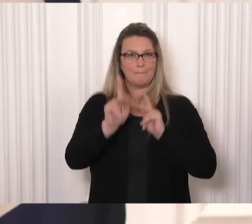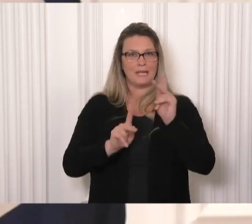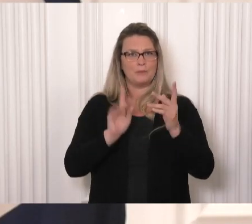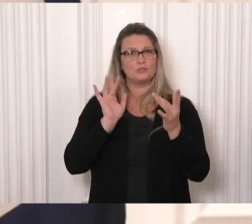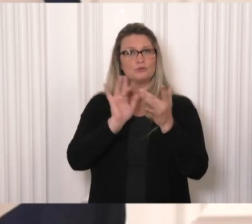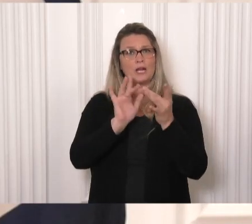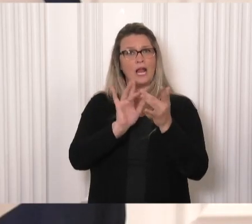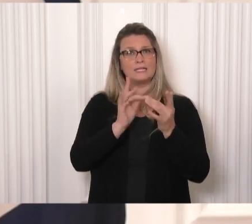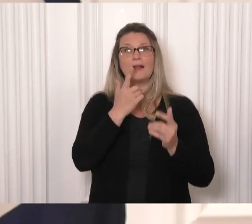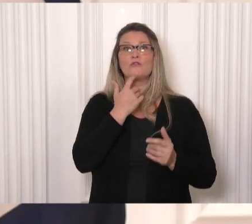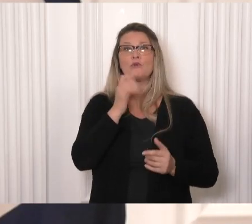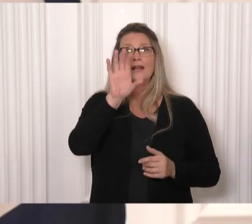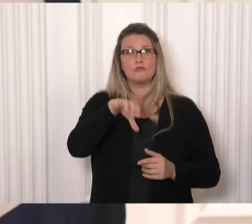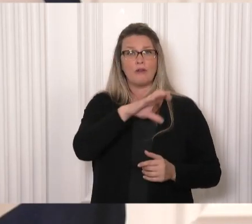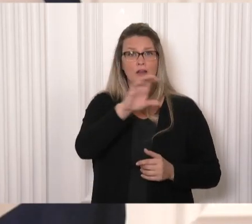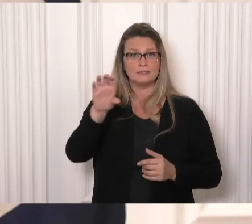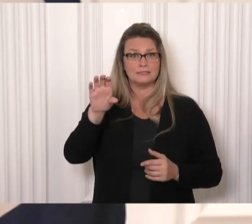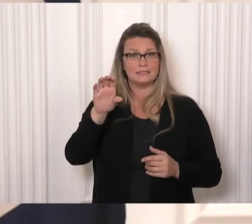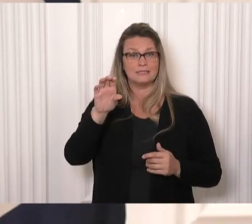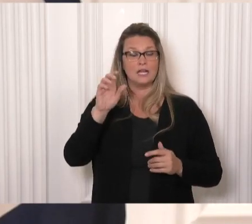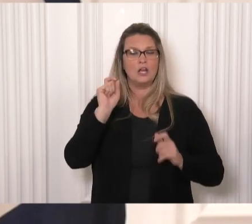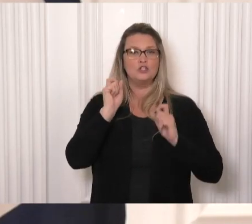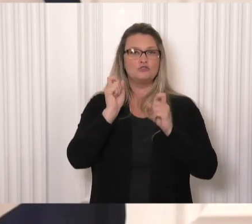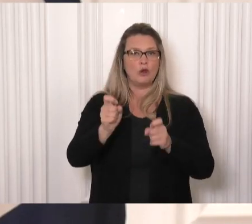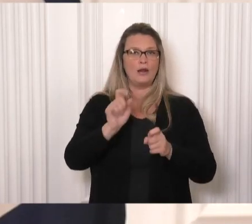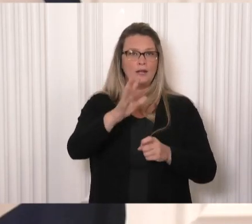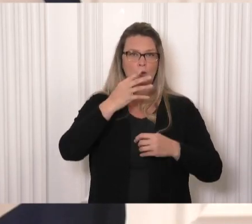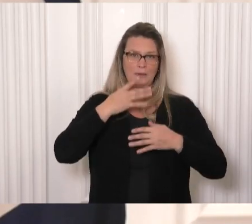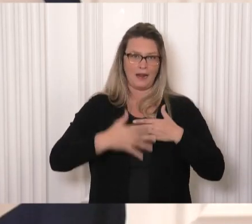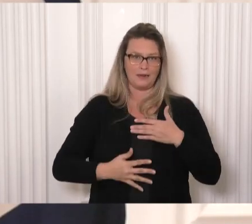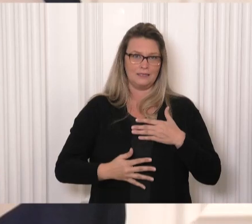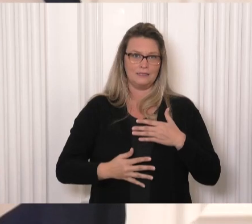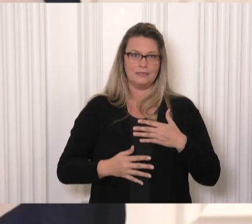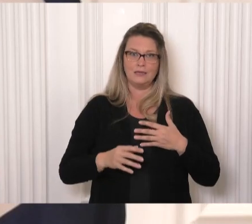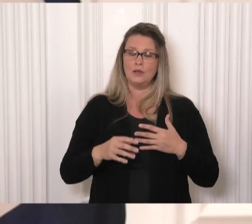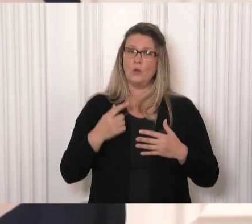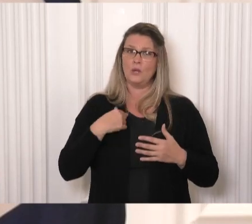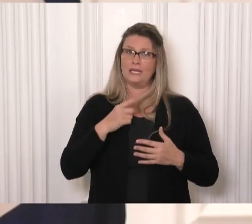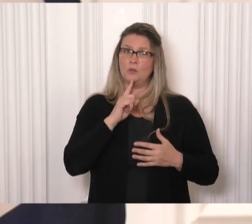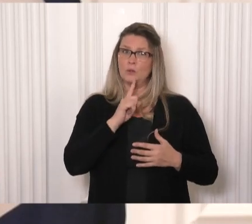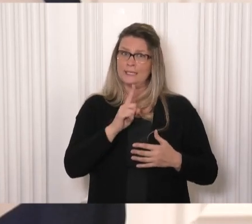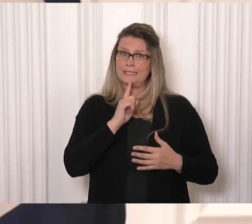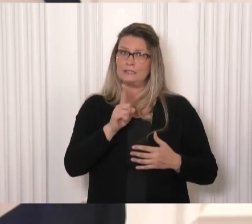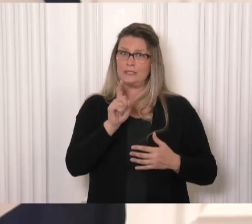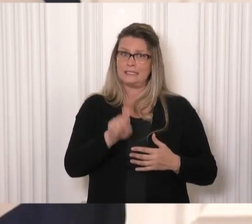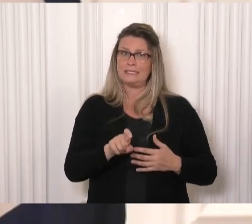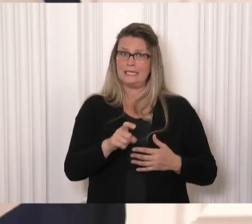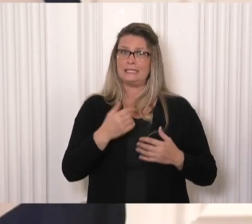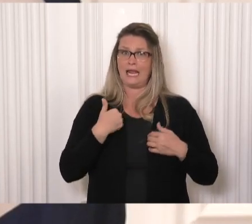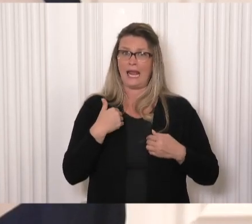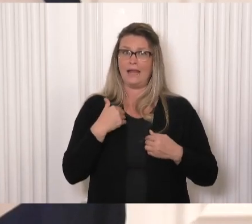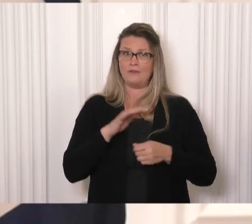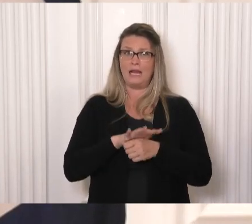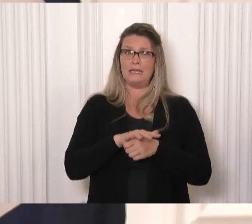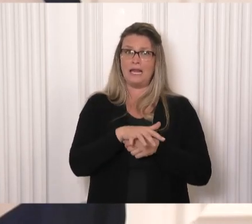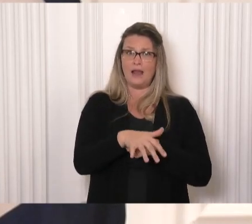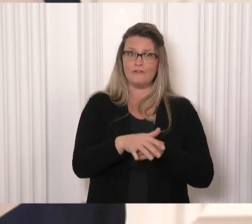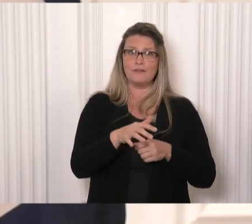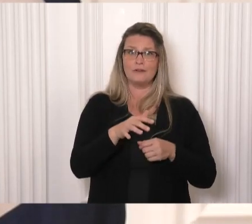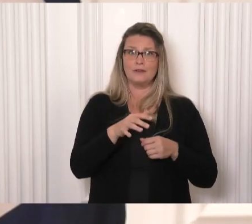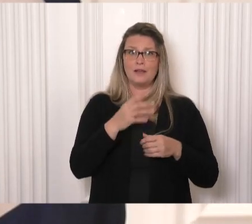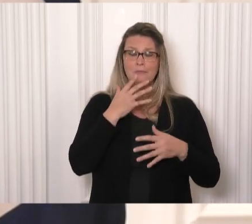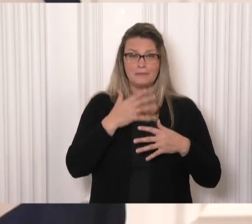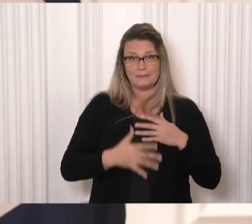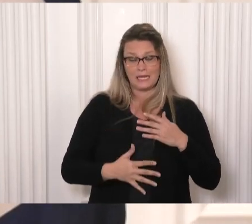Red Cross and give blood. I mean, that's still something that's in bad need, and we really want to try to encourage you in every